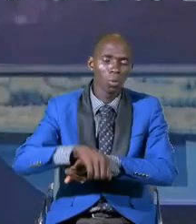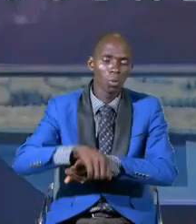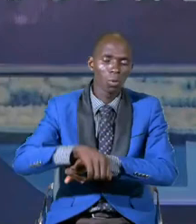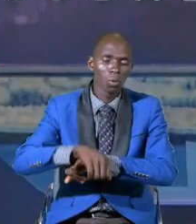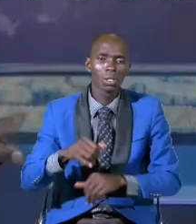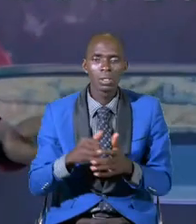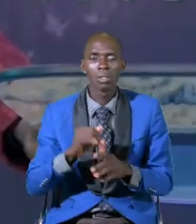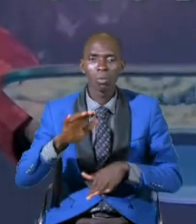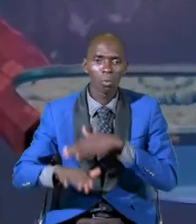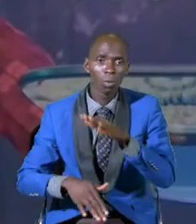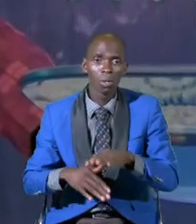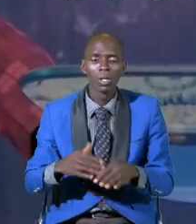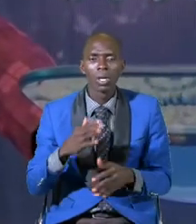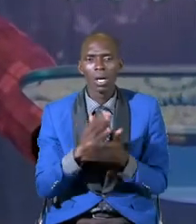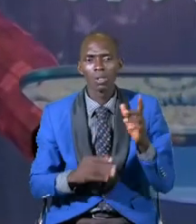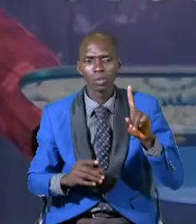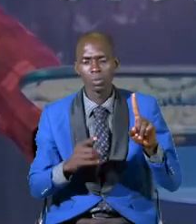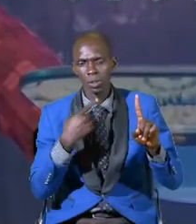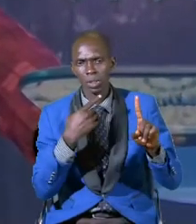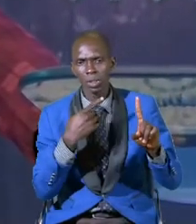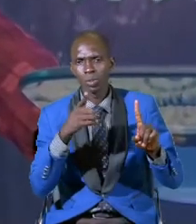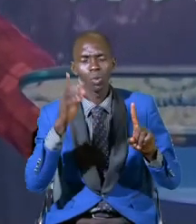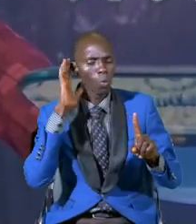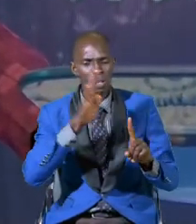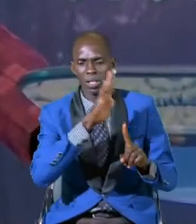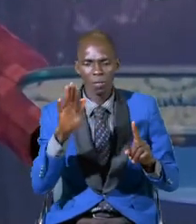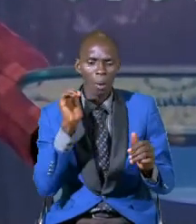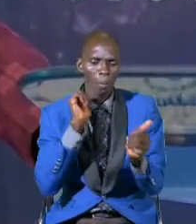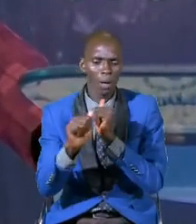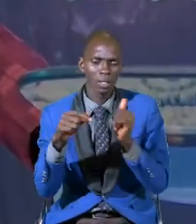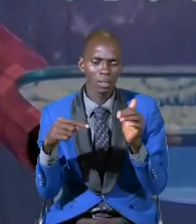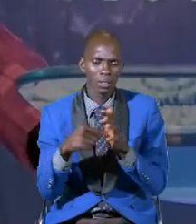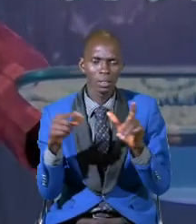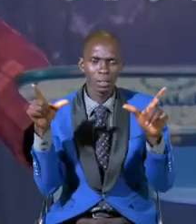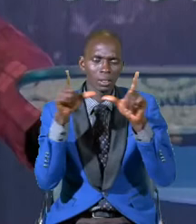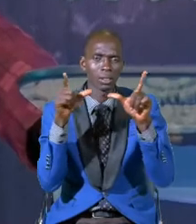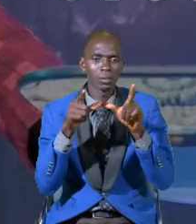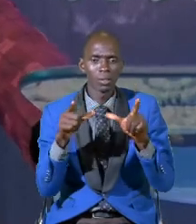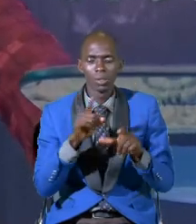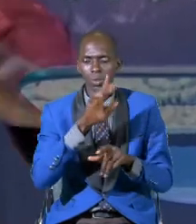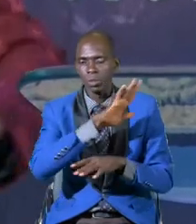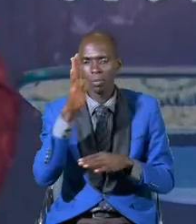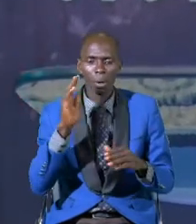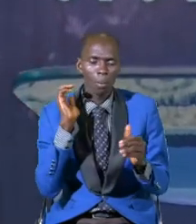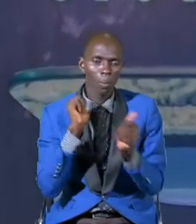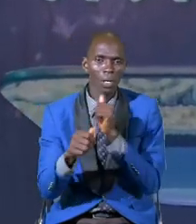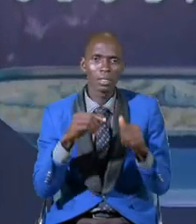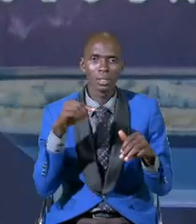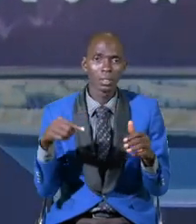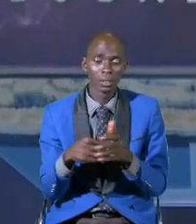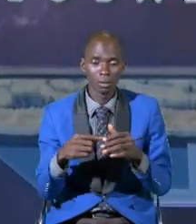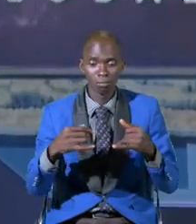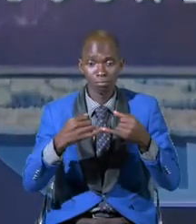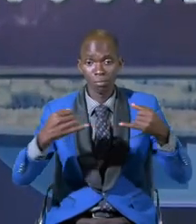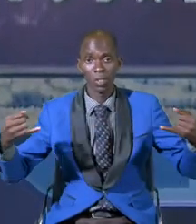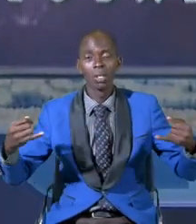will never cross this shore, you will never cross this line, and they keep on walking. I want